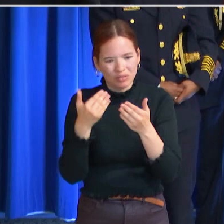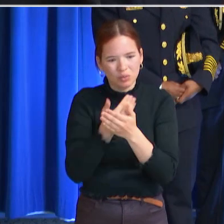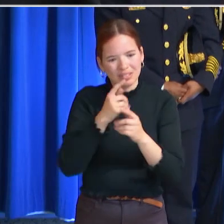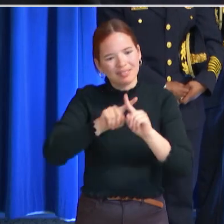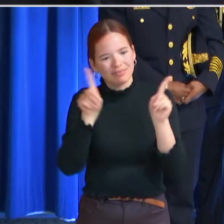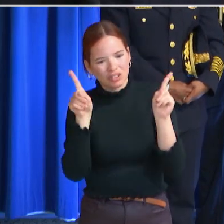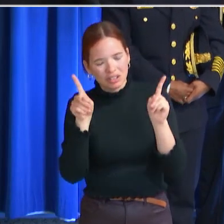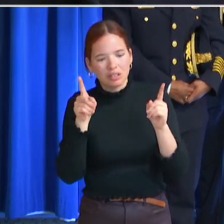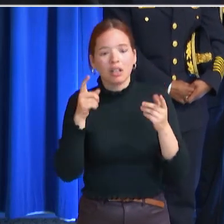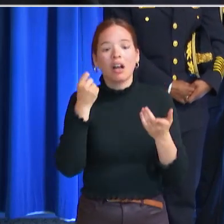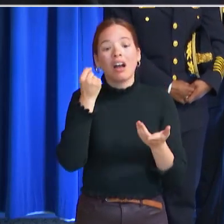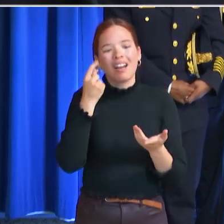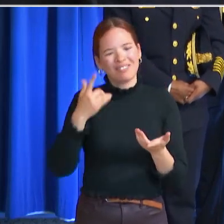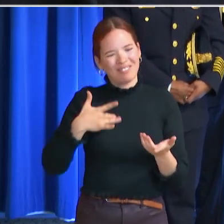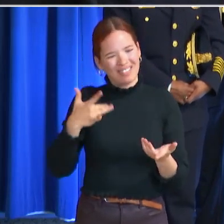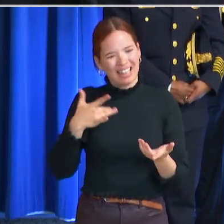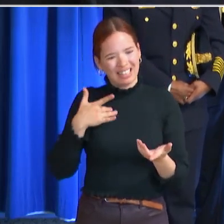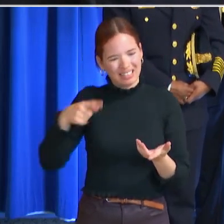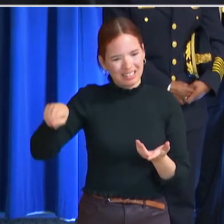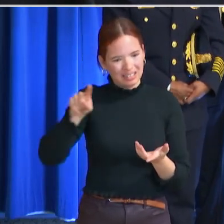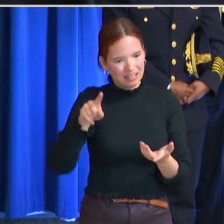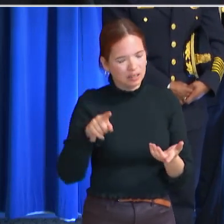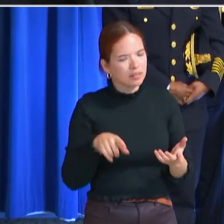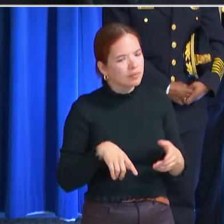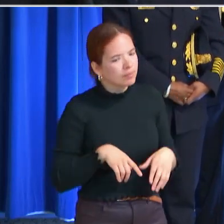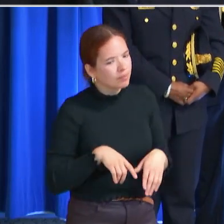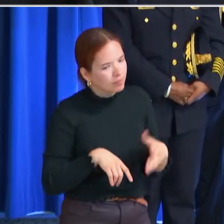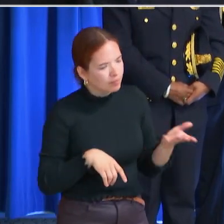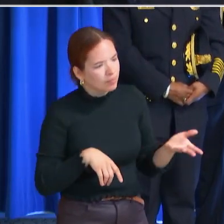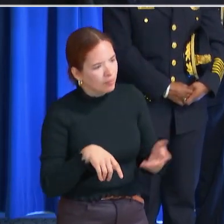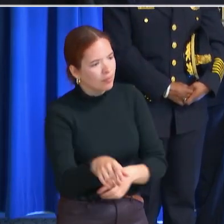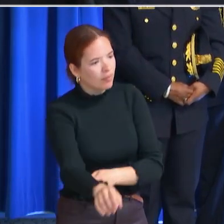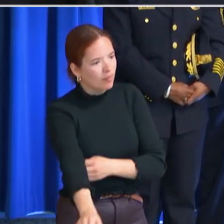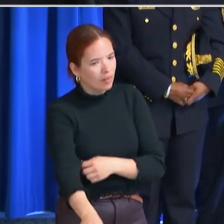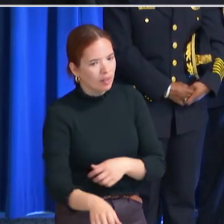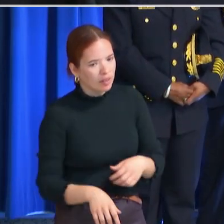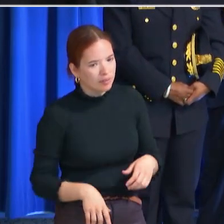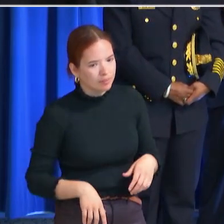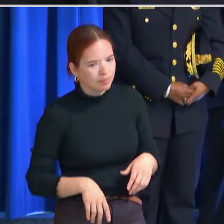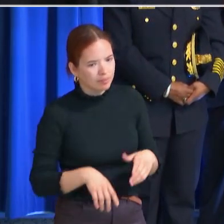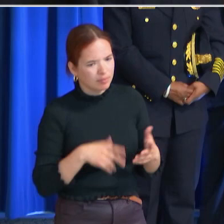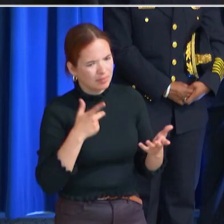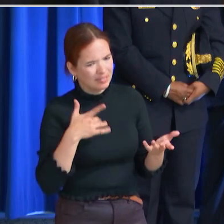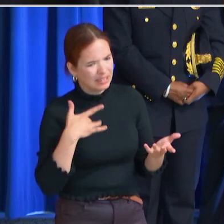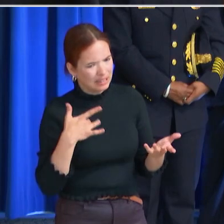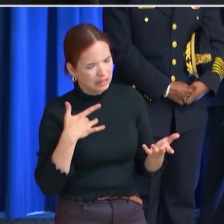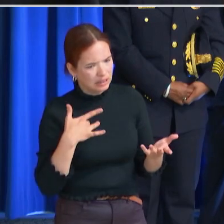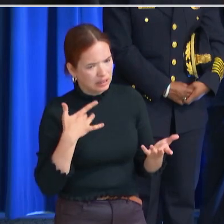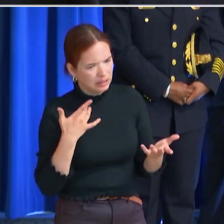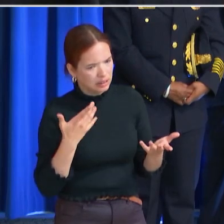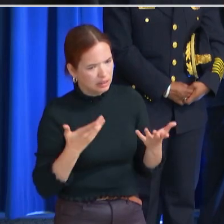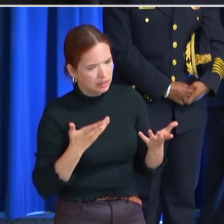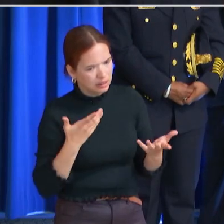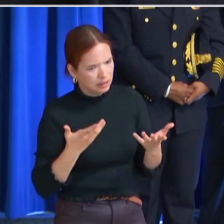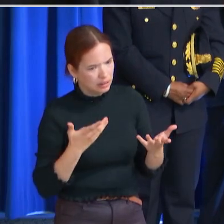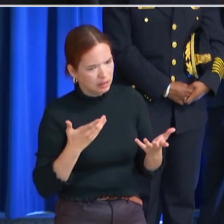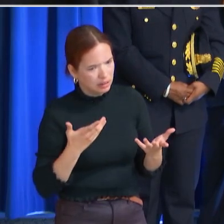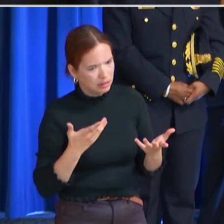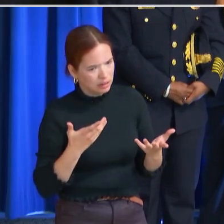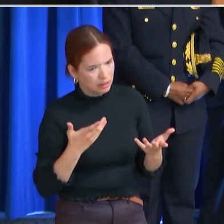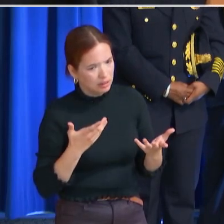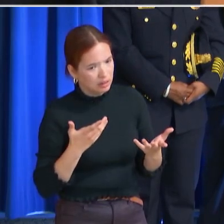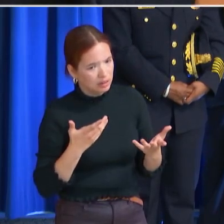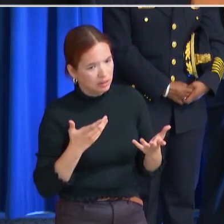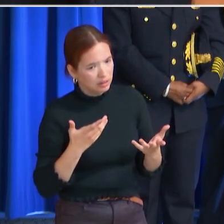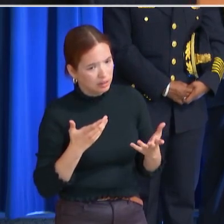want them to feel it as well. Follow-up question. Yes, sir. How does it feel seeing it being implemented late into your tenure, seeing